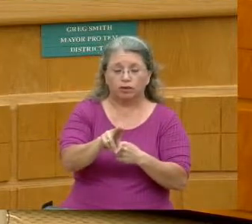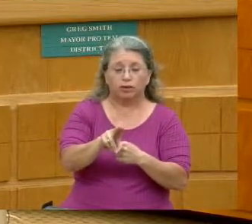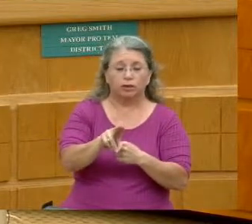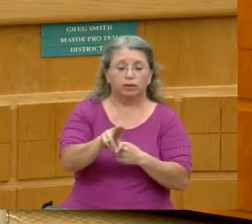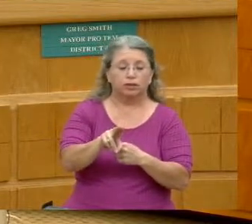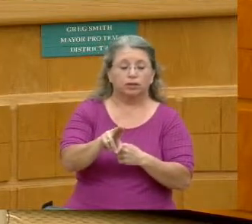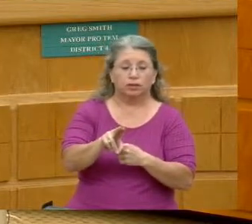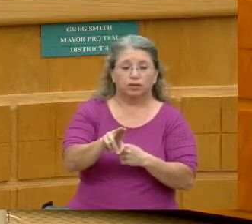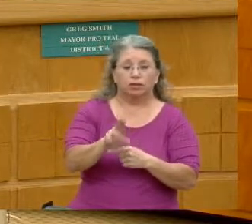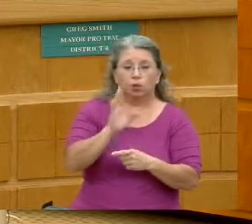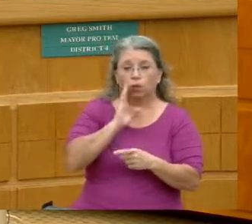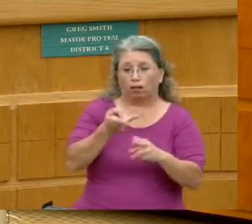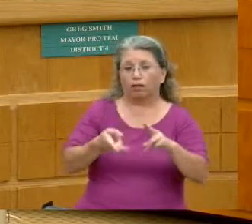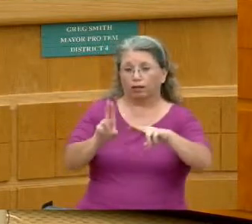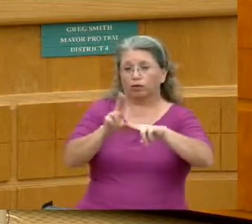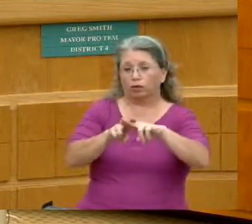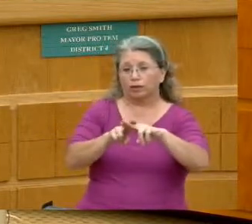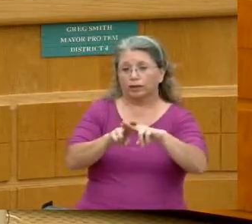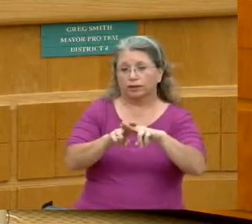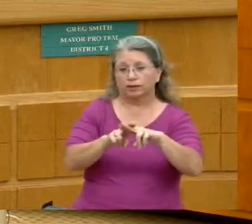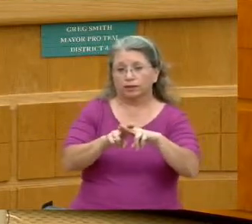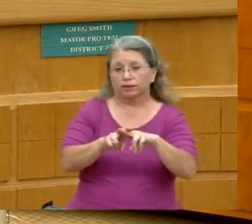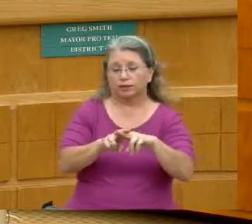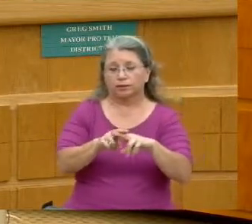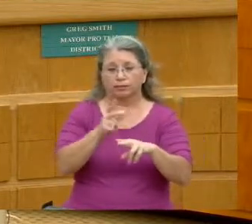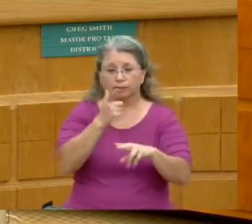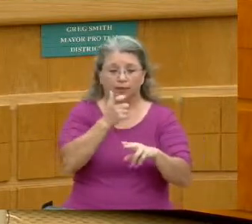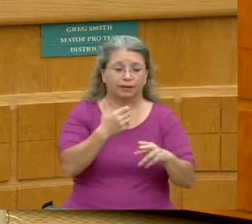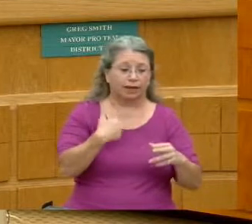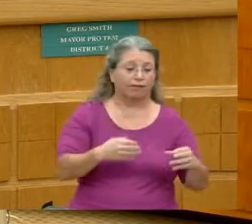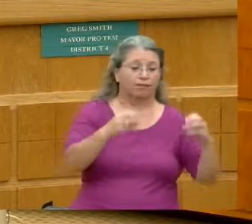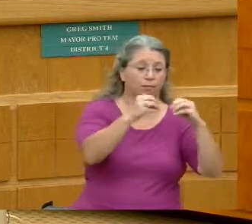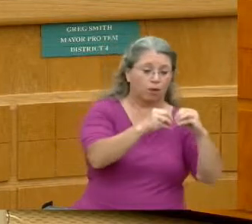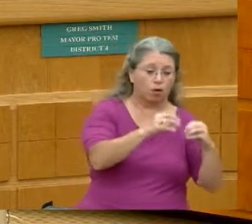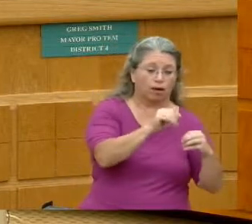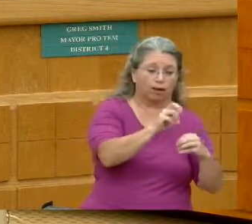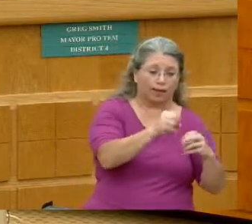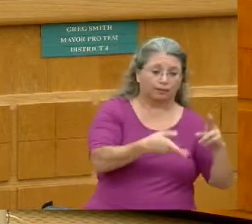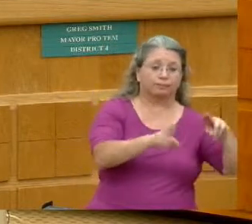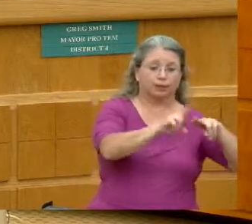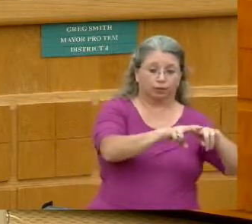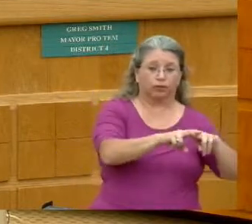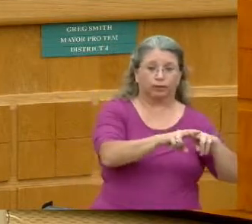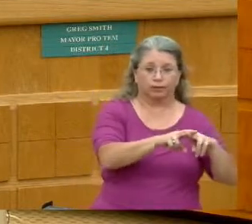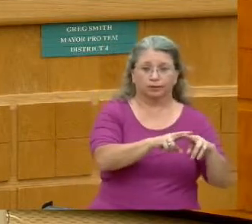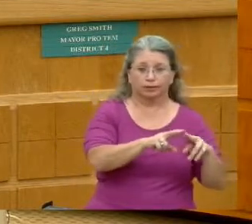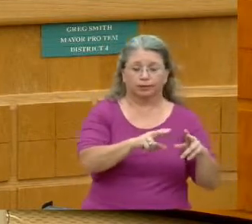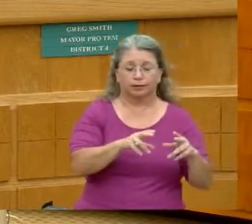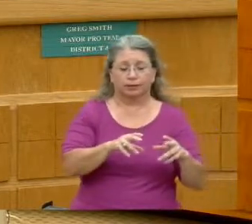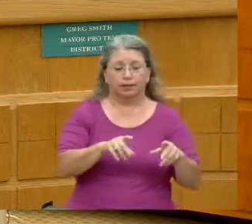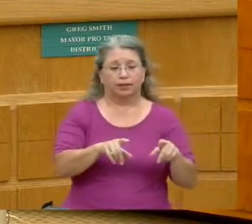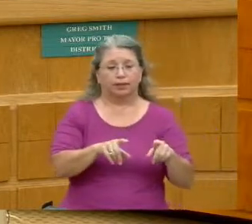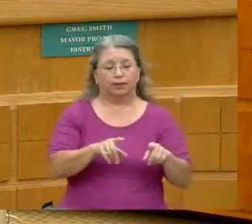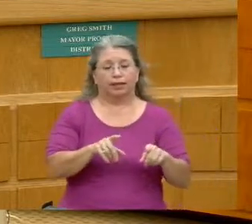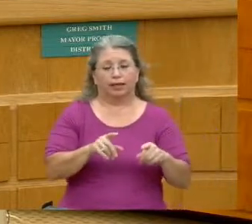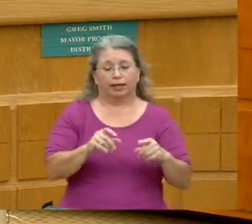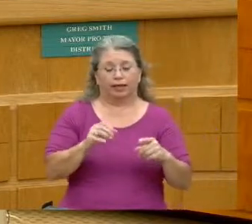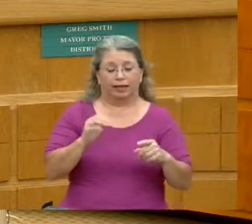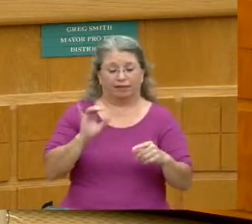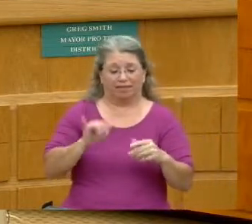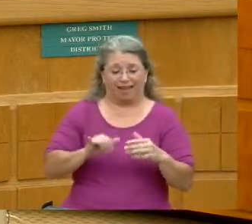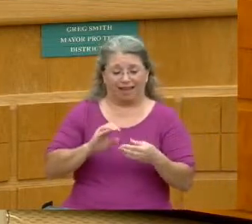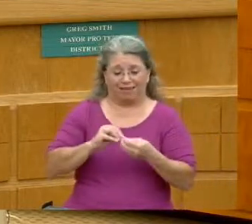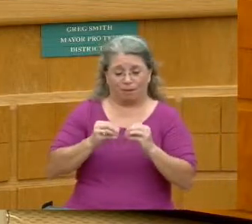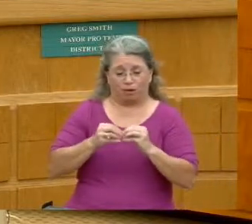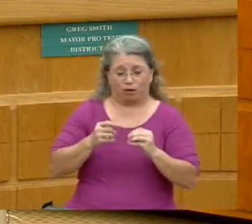seeing. Maybe this is going to tick up instead of ticking down as the transmission rate transitions from below 1 to